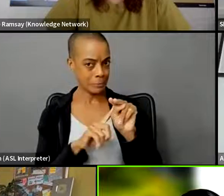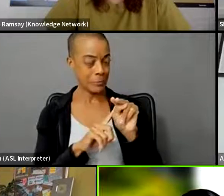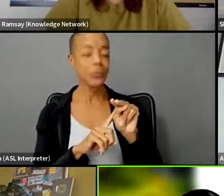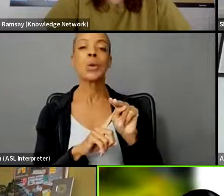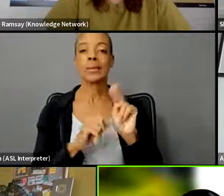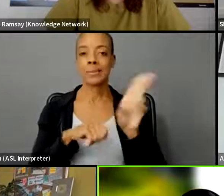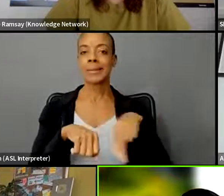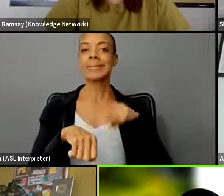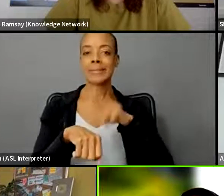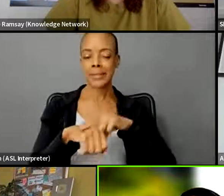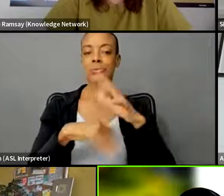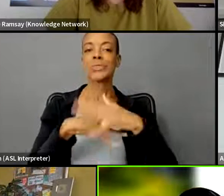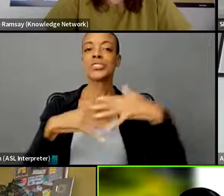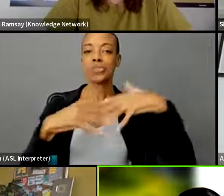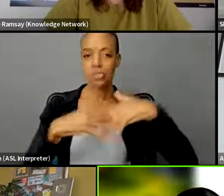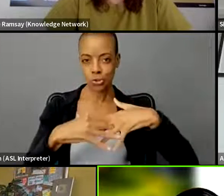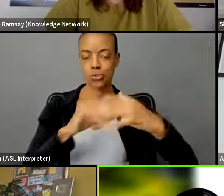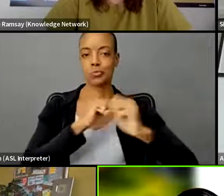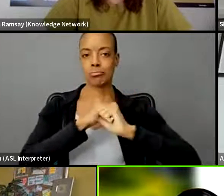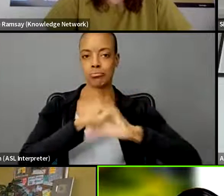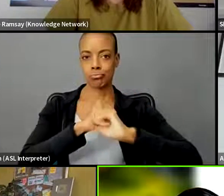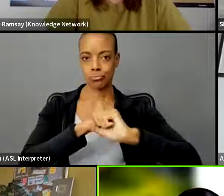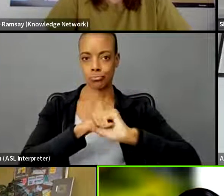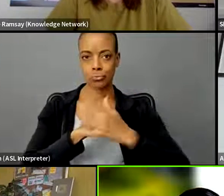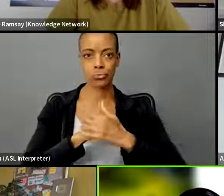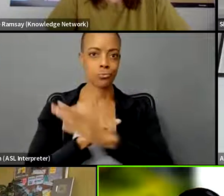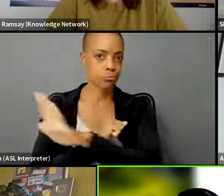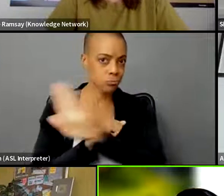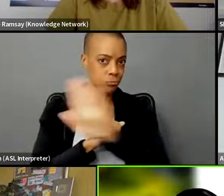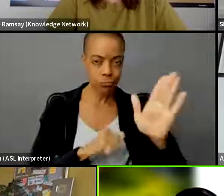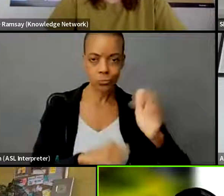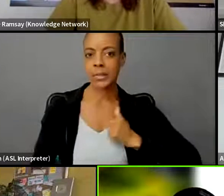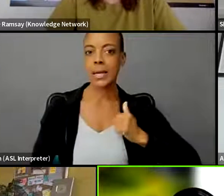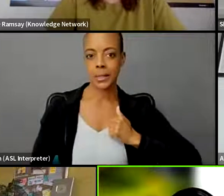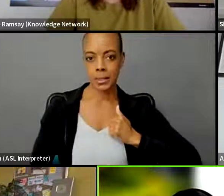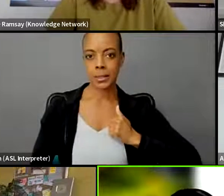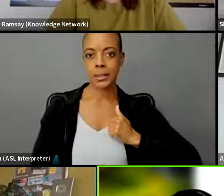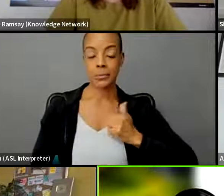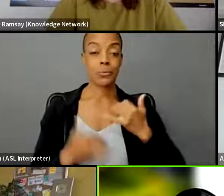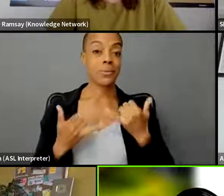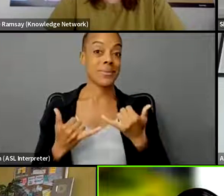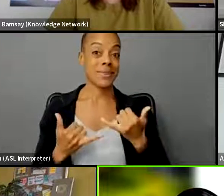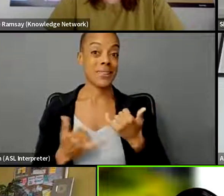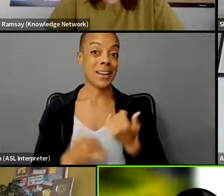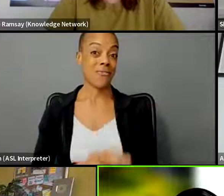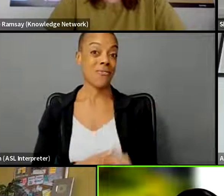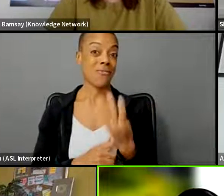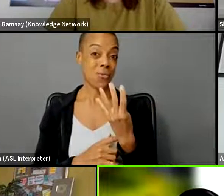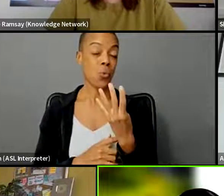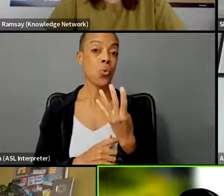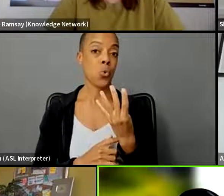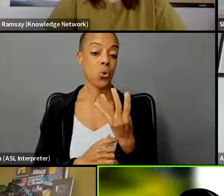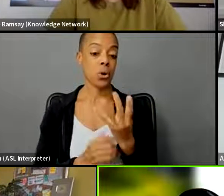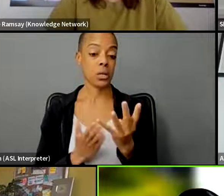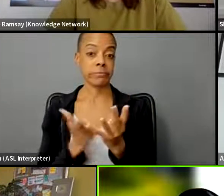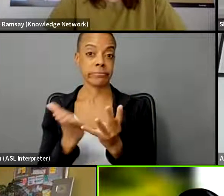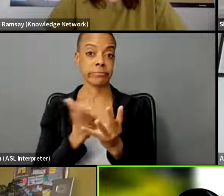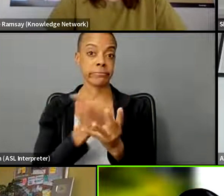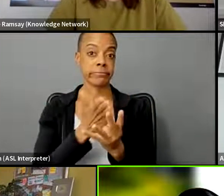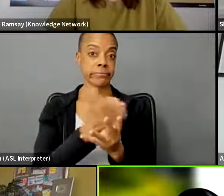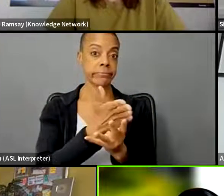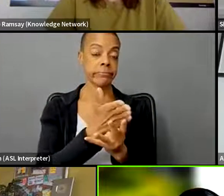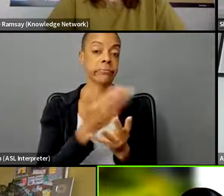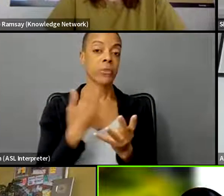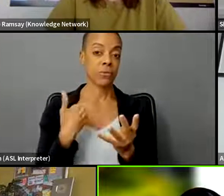Indigenous broadcaster. So we broadcast all over the country. Currently, we have 4 different feeds.